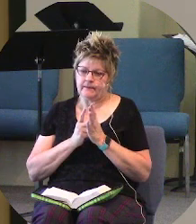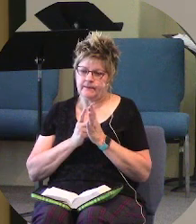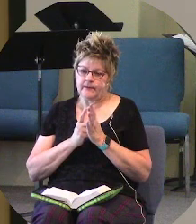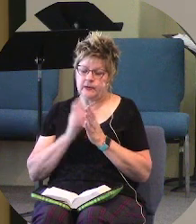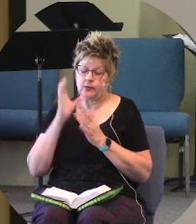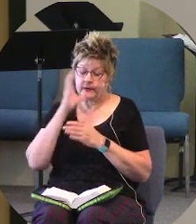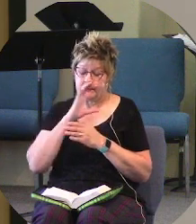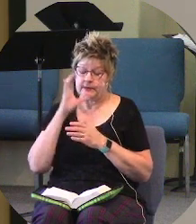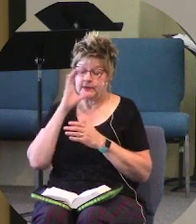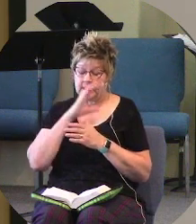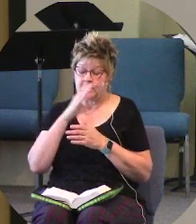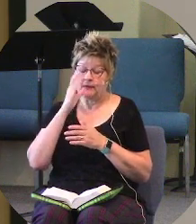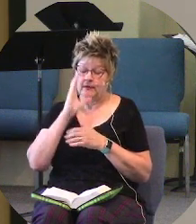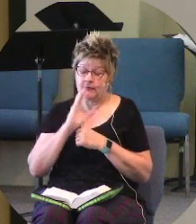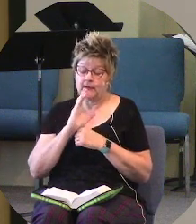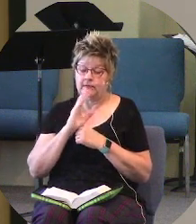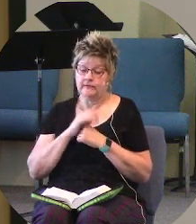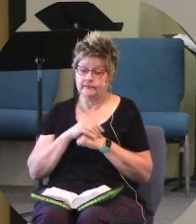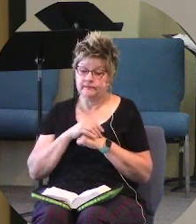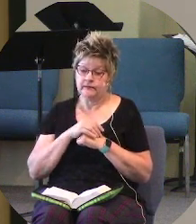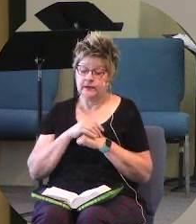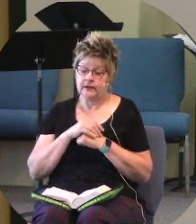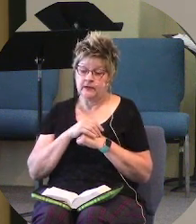sought God,